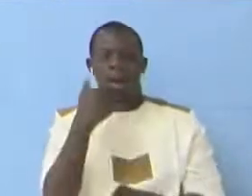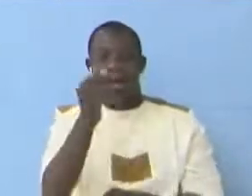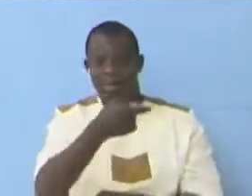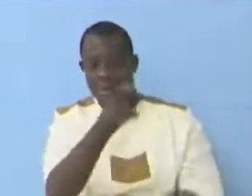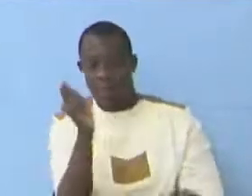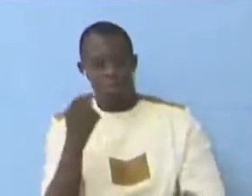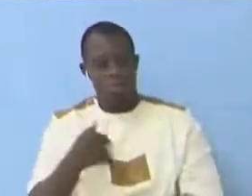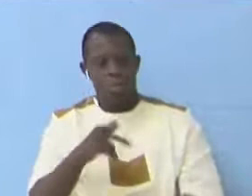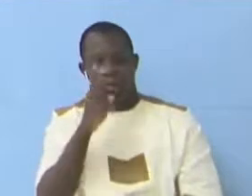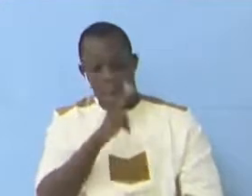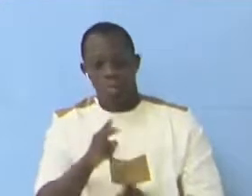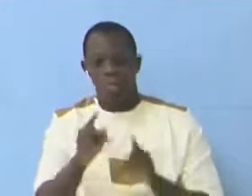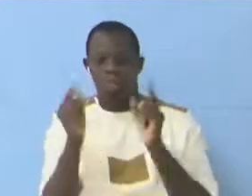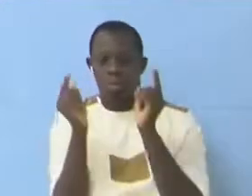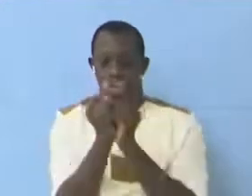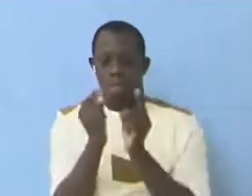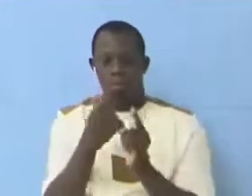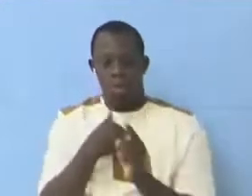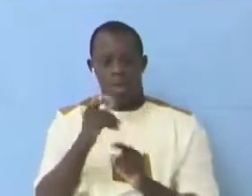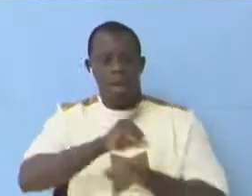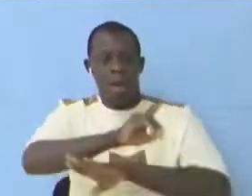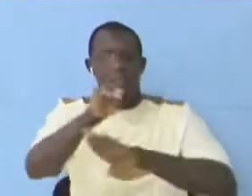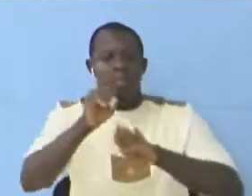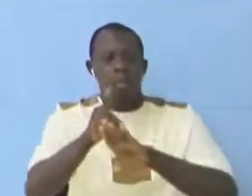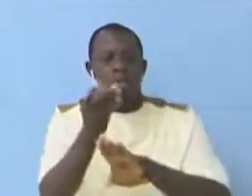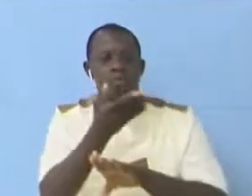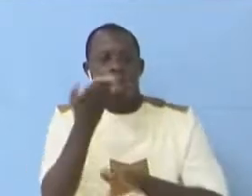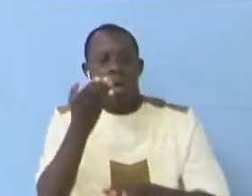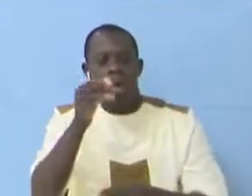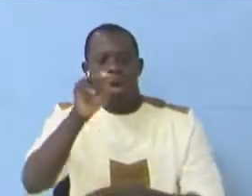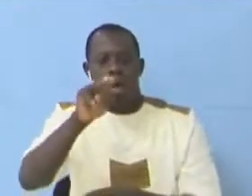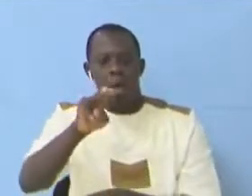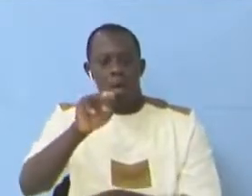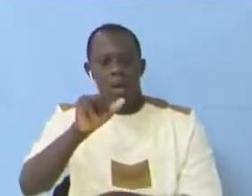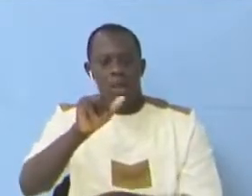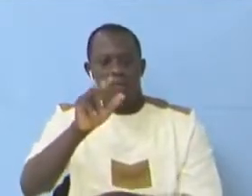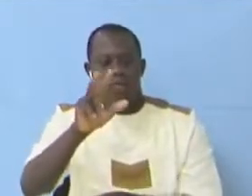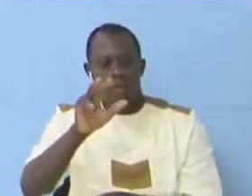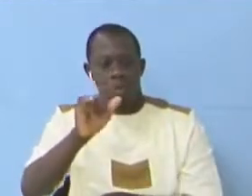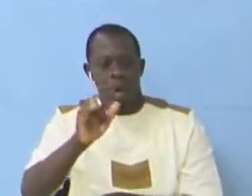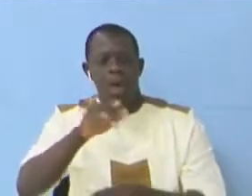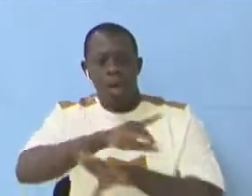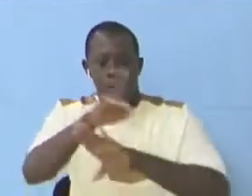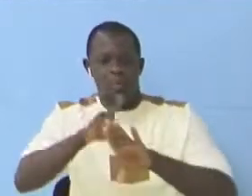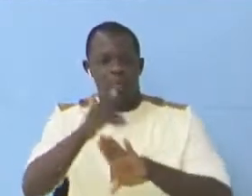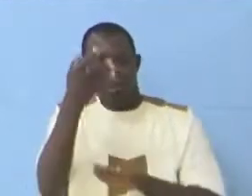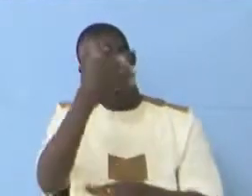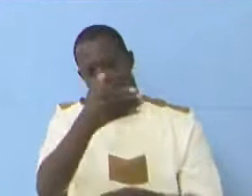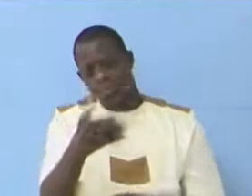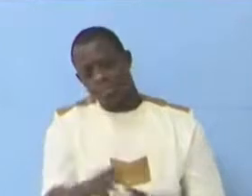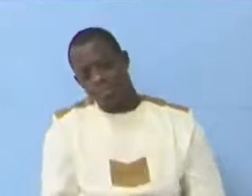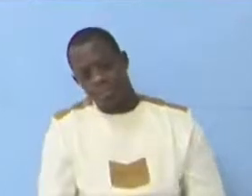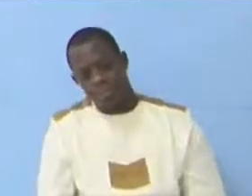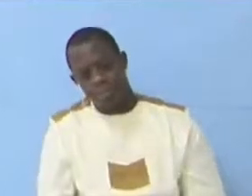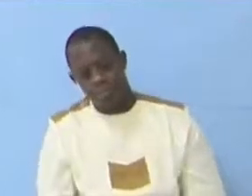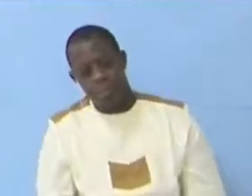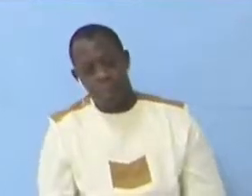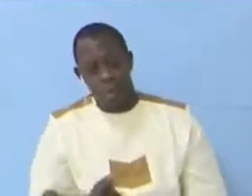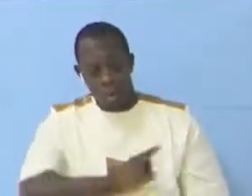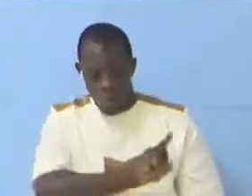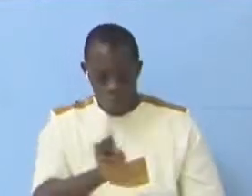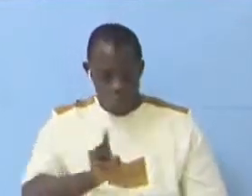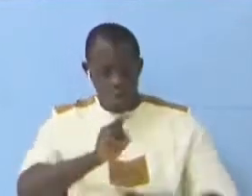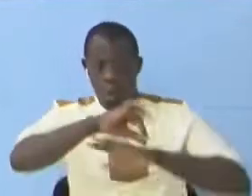naval base. ma wax leen nag ñu fekk ma nag ci béréb bi nga xam ne nii mooy makkaani manduwaar yi. We all